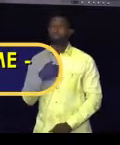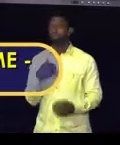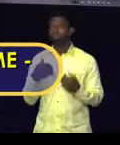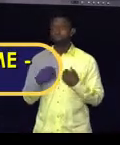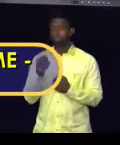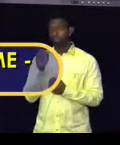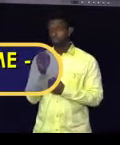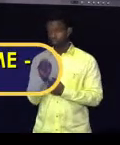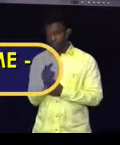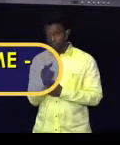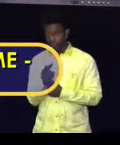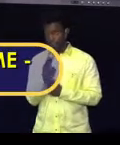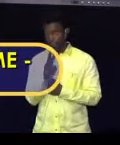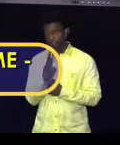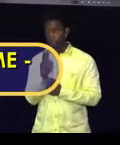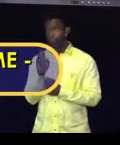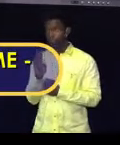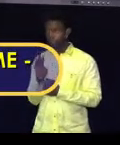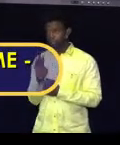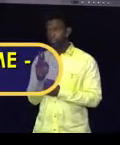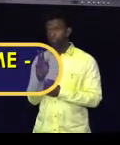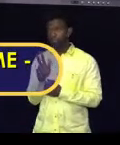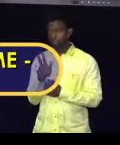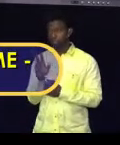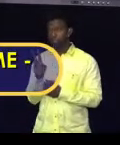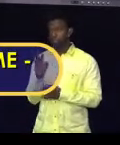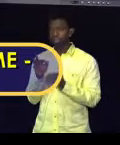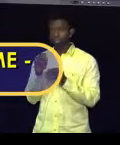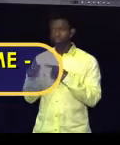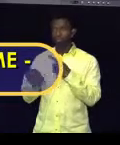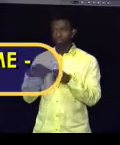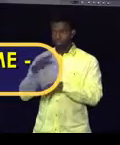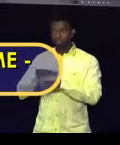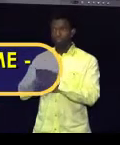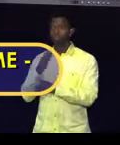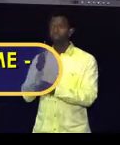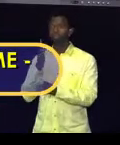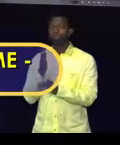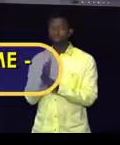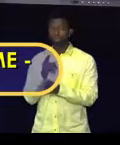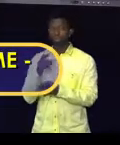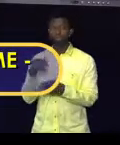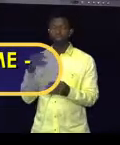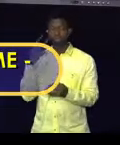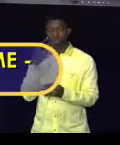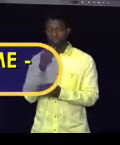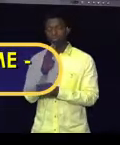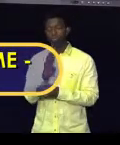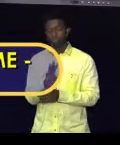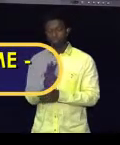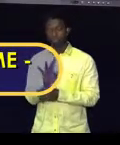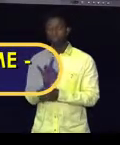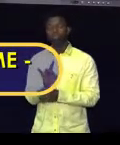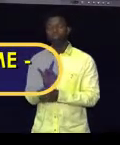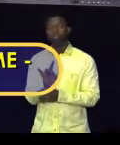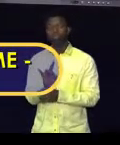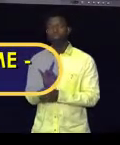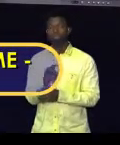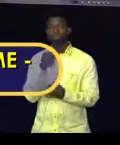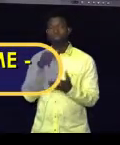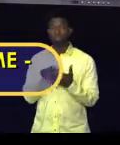Okay. So we have 12, we have 24, and we have 36. If you go on along the line, you'll find 48 here. And 48 will also be a